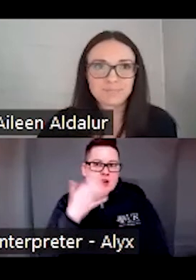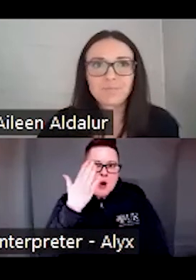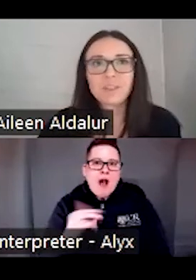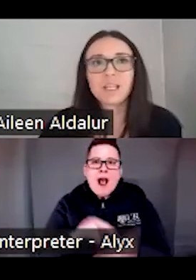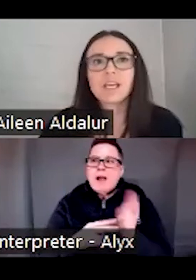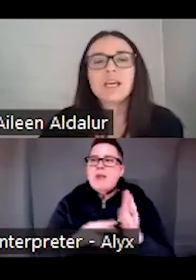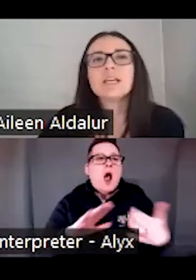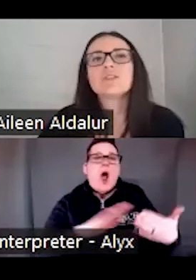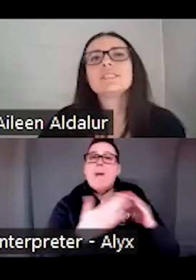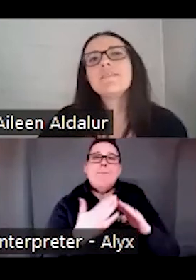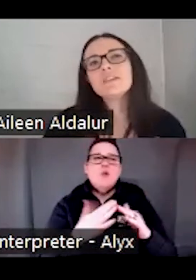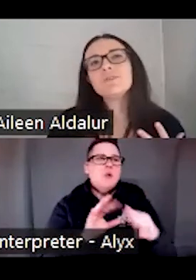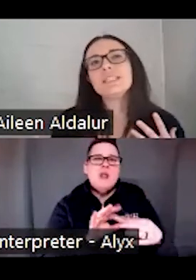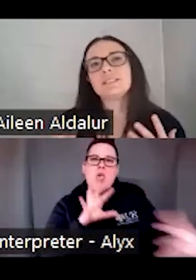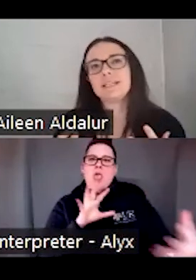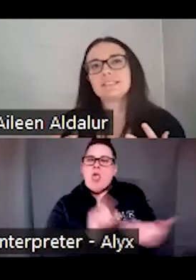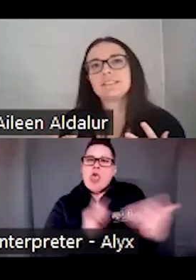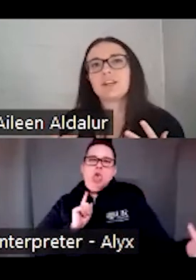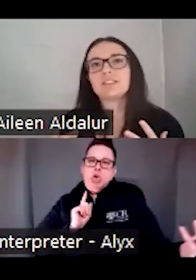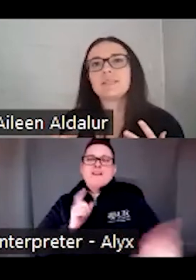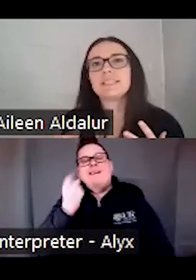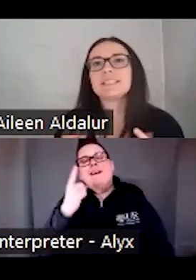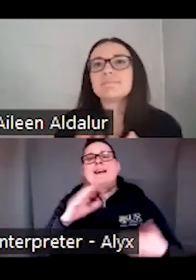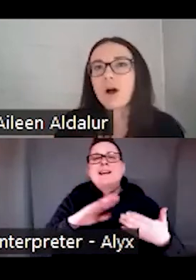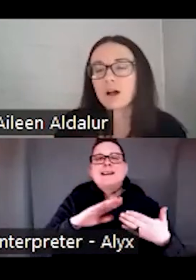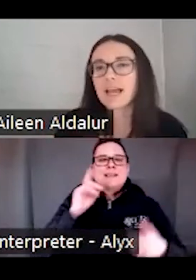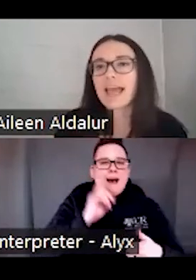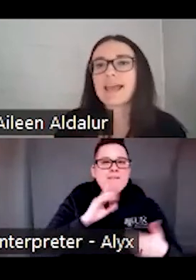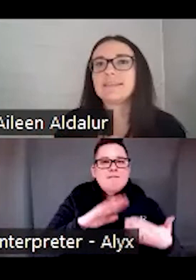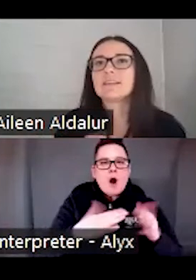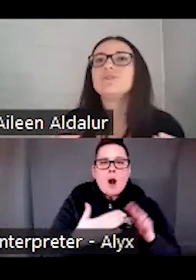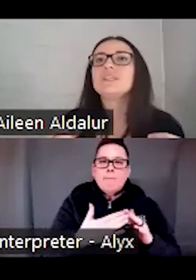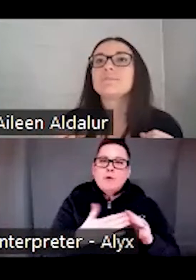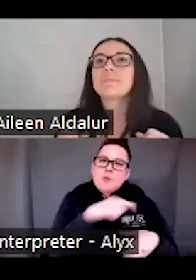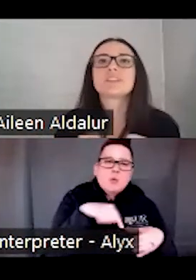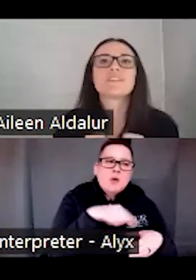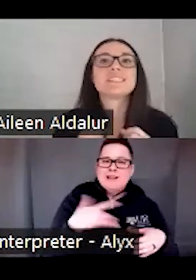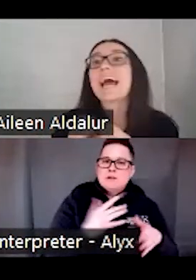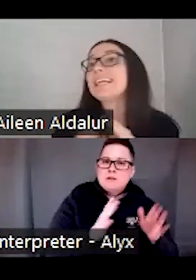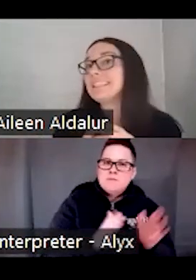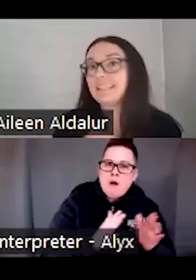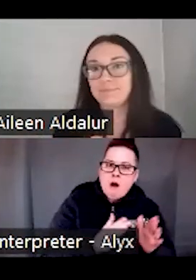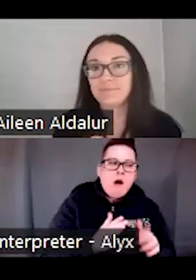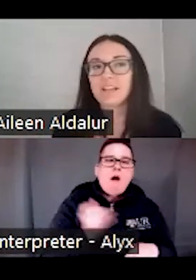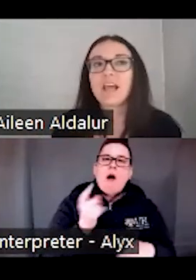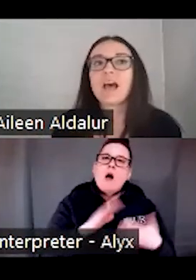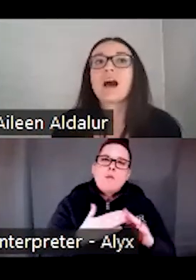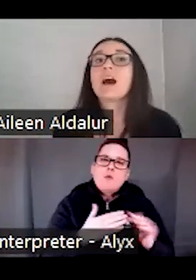community. So deaf community spaces are typically small, and the community members are very